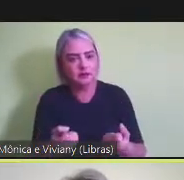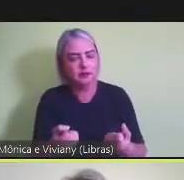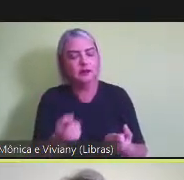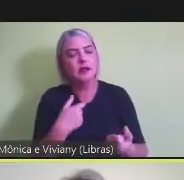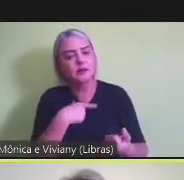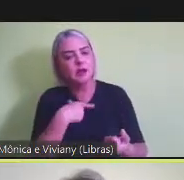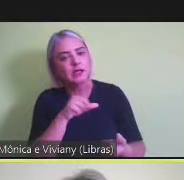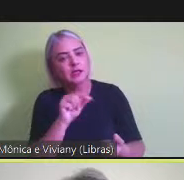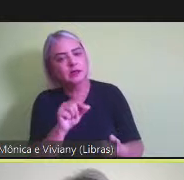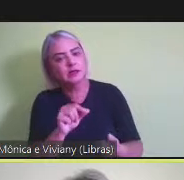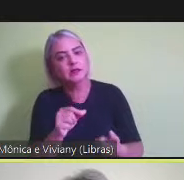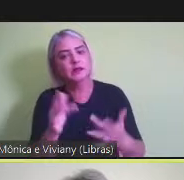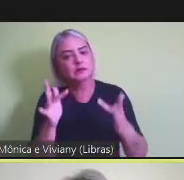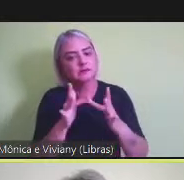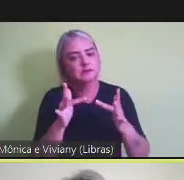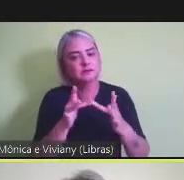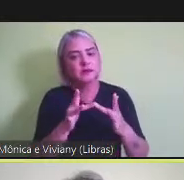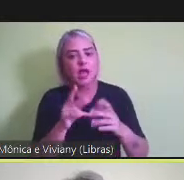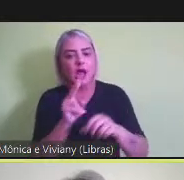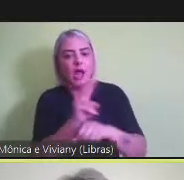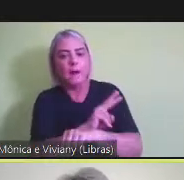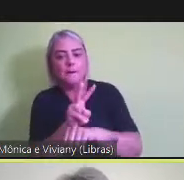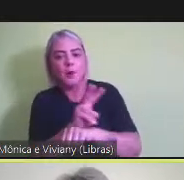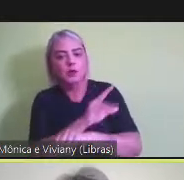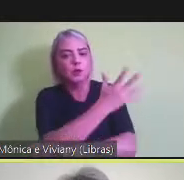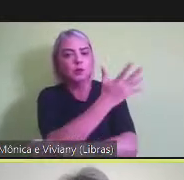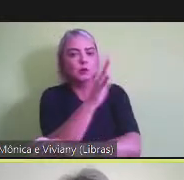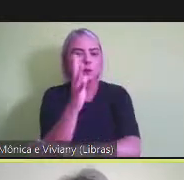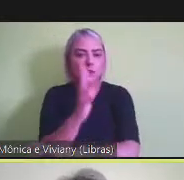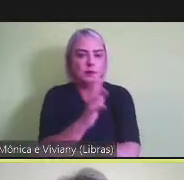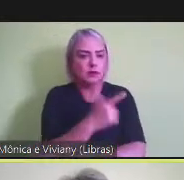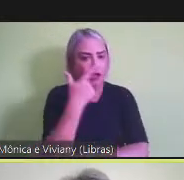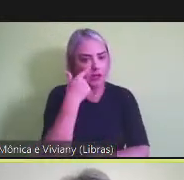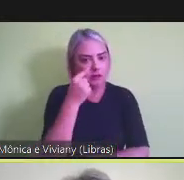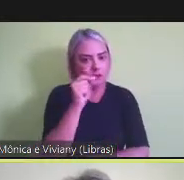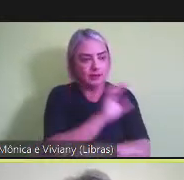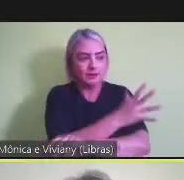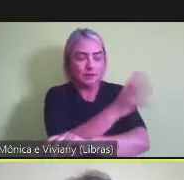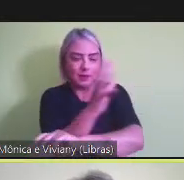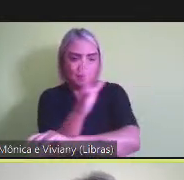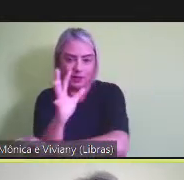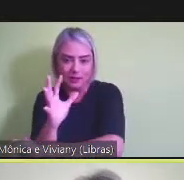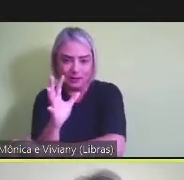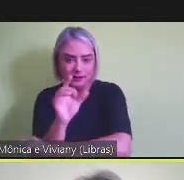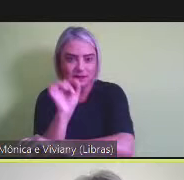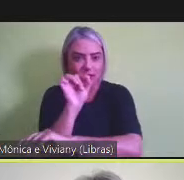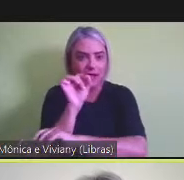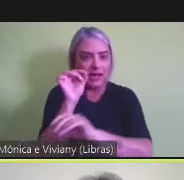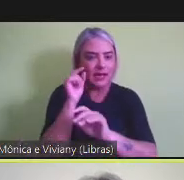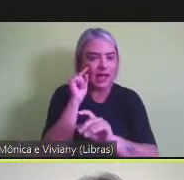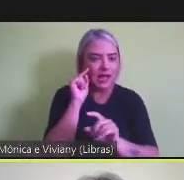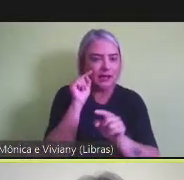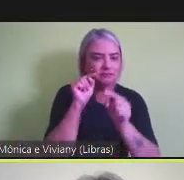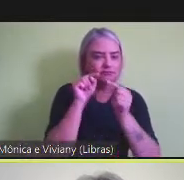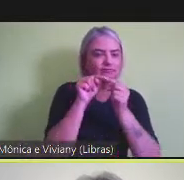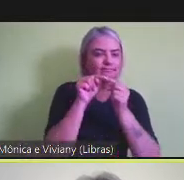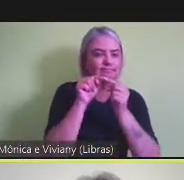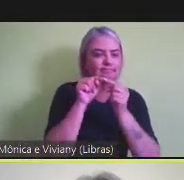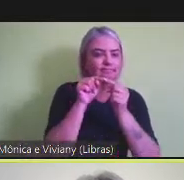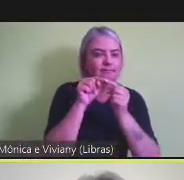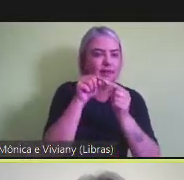we have that will force us to work remotely. Also, the protection of